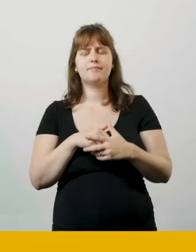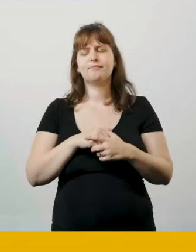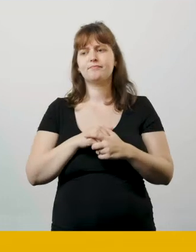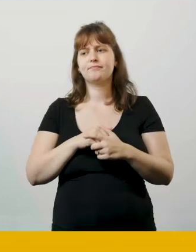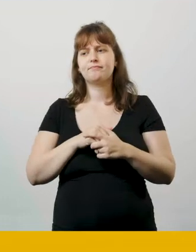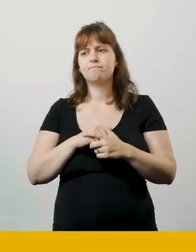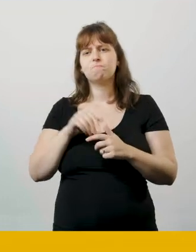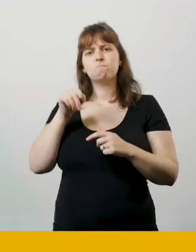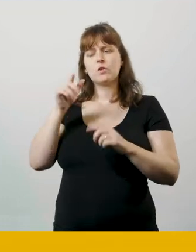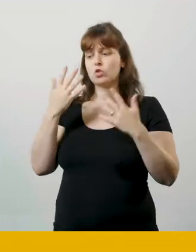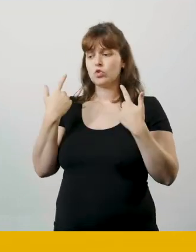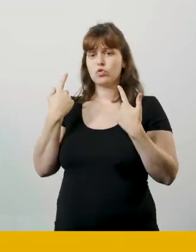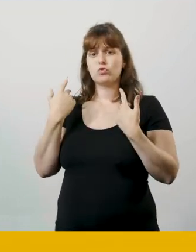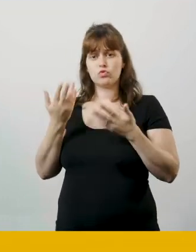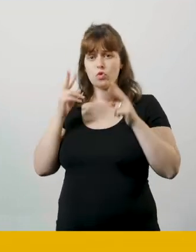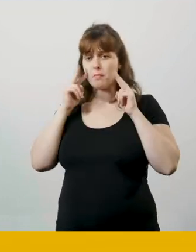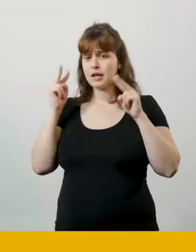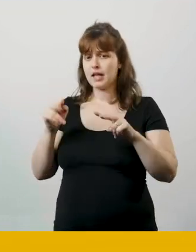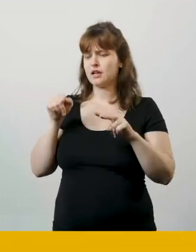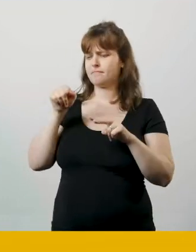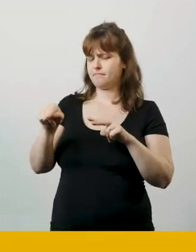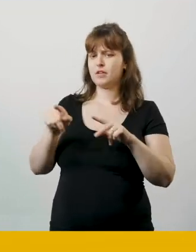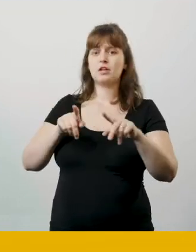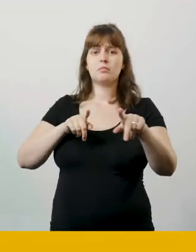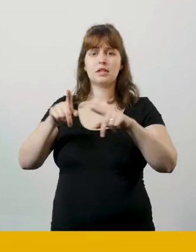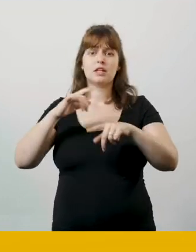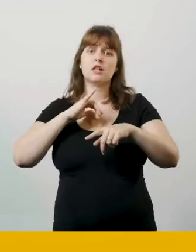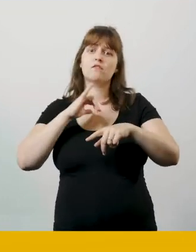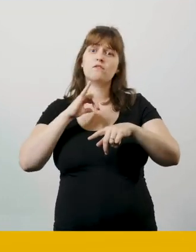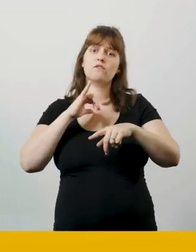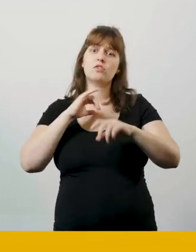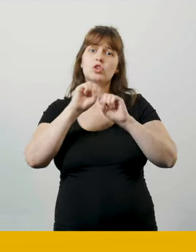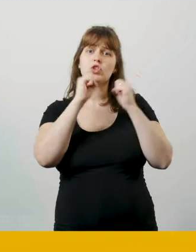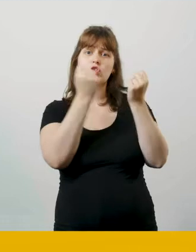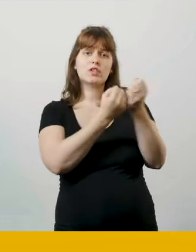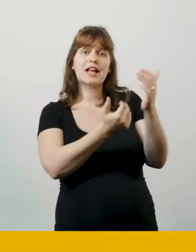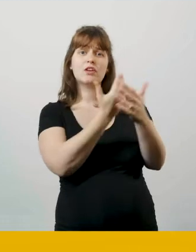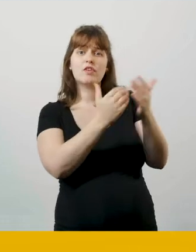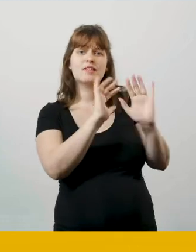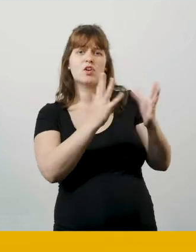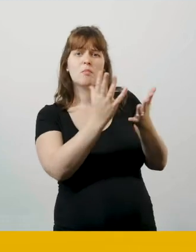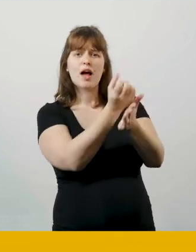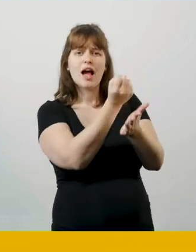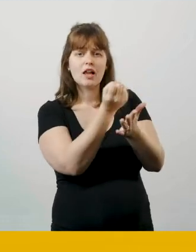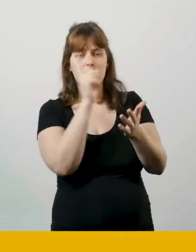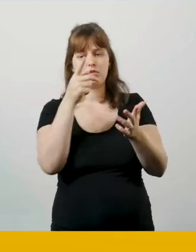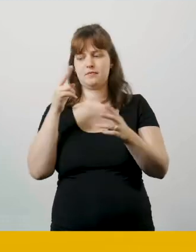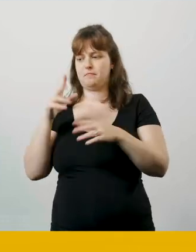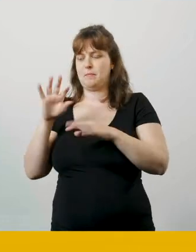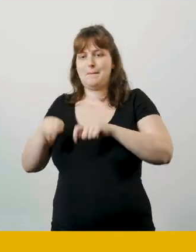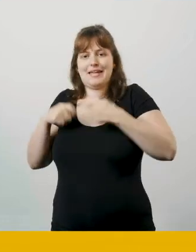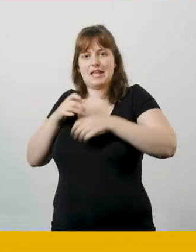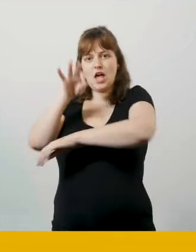an approach where social innovation stems from a design-driven approach,